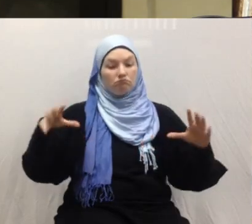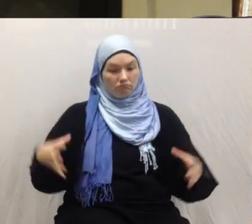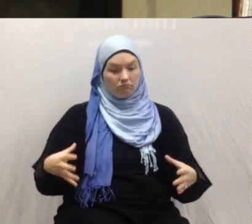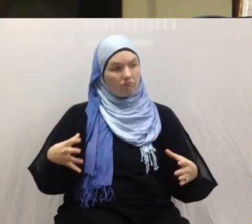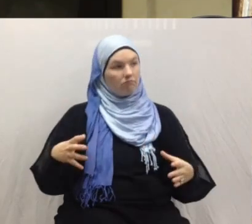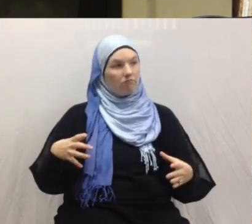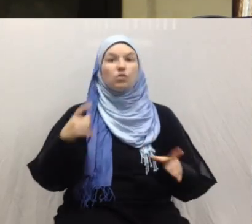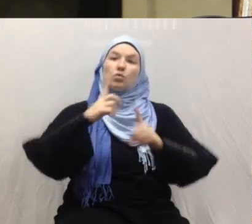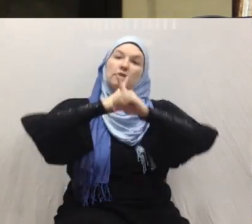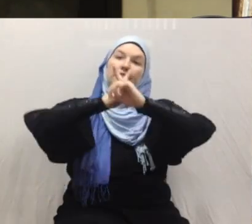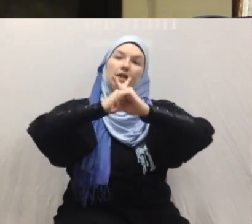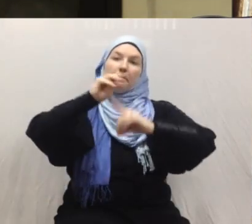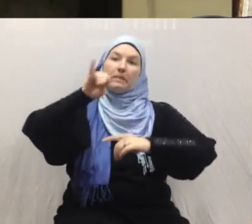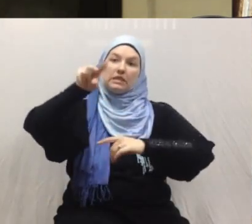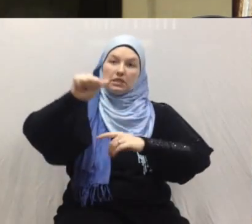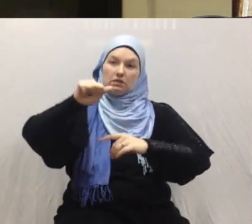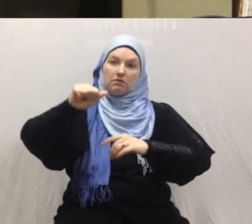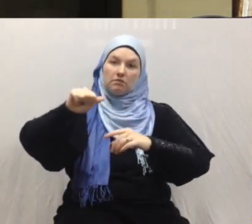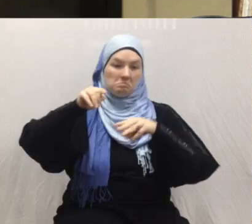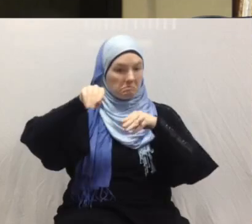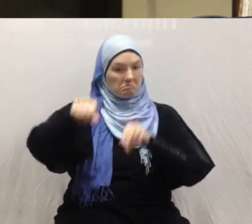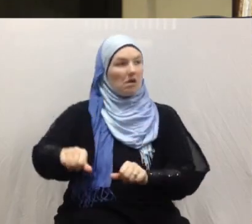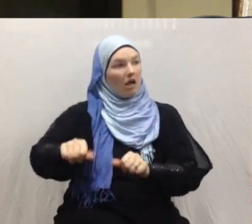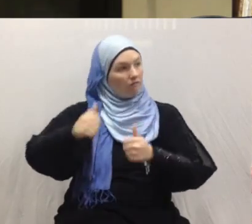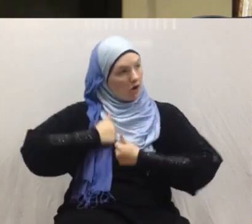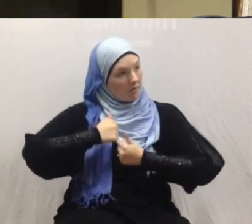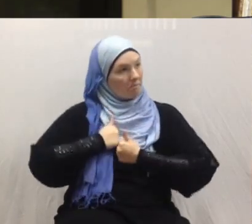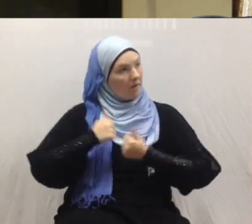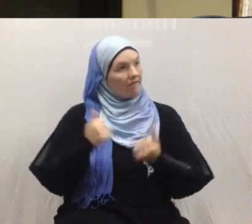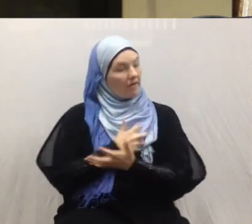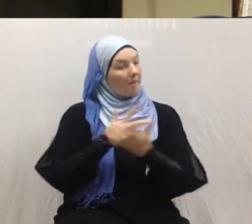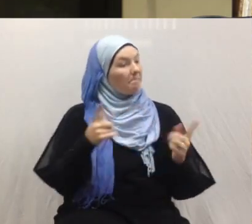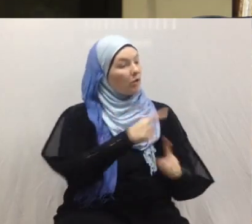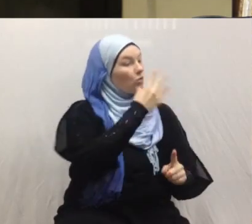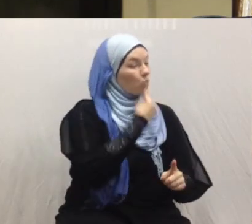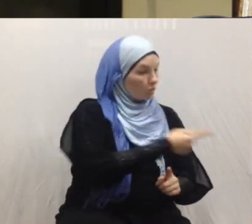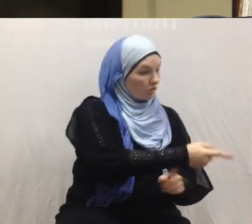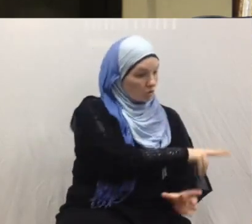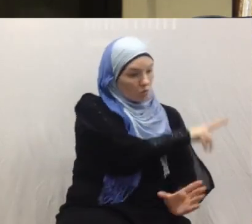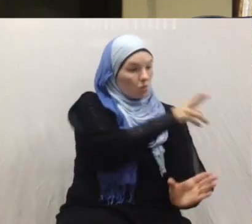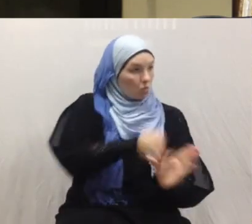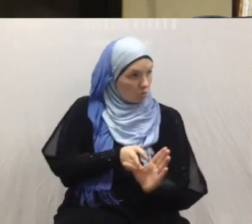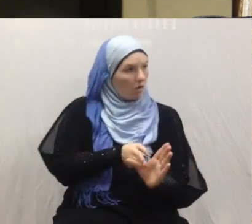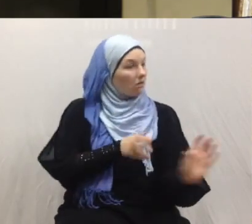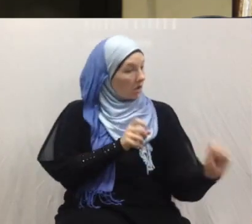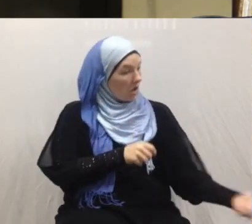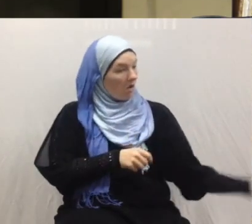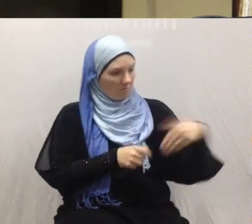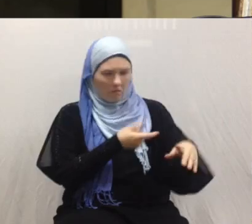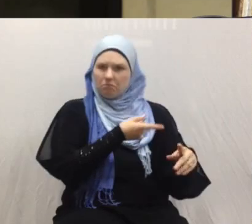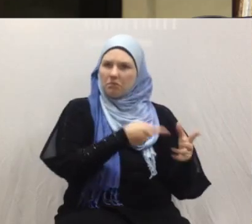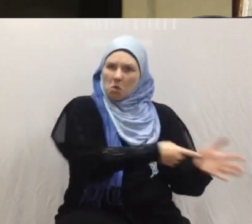defend the Medina. But if the Jews were coming to join them and fight, which they are obliged to do that,